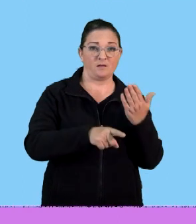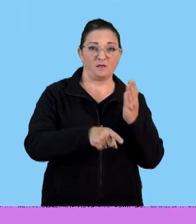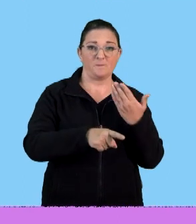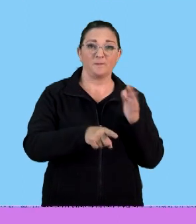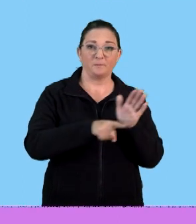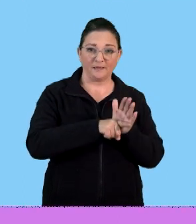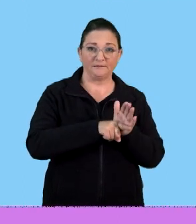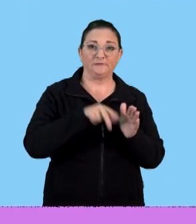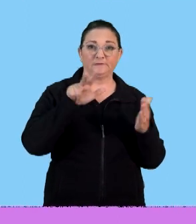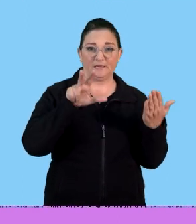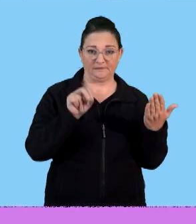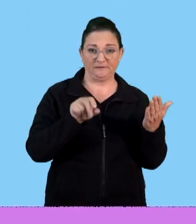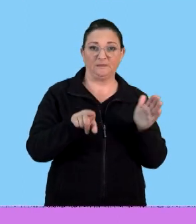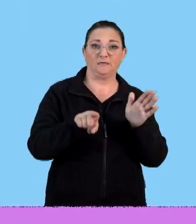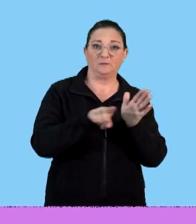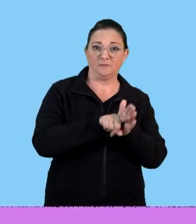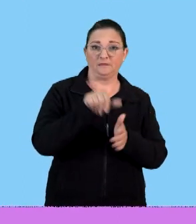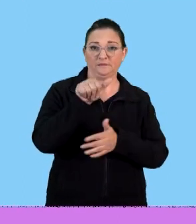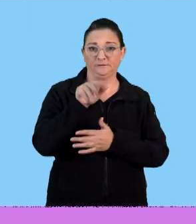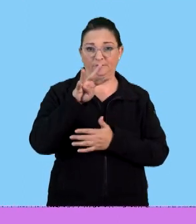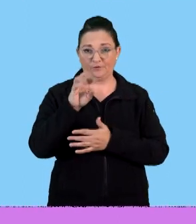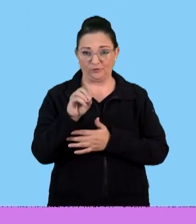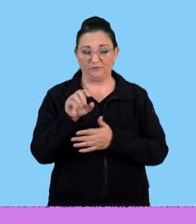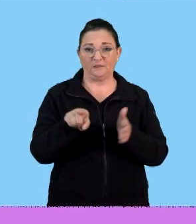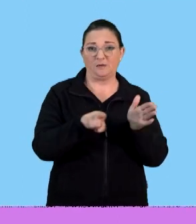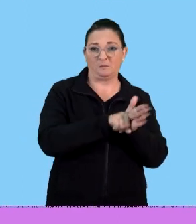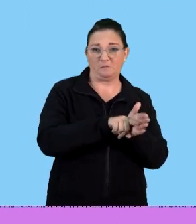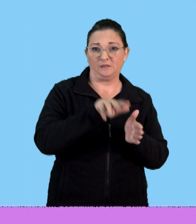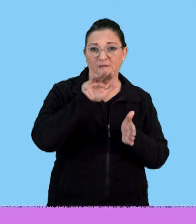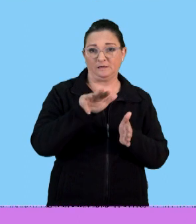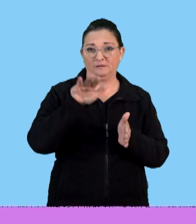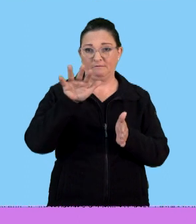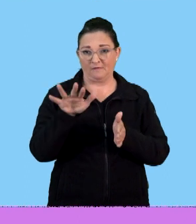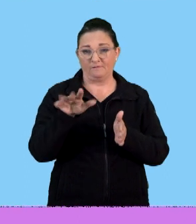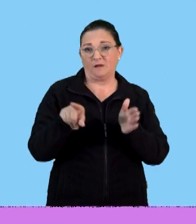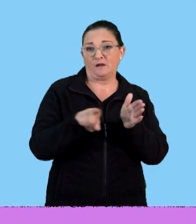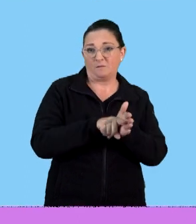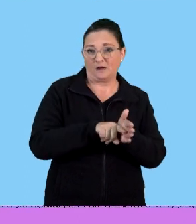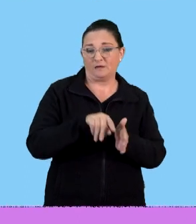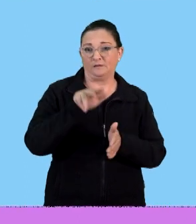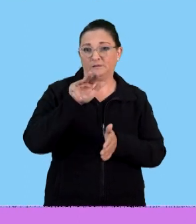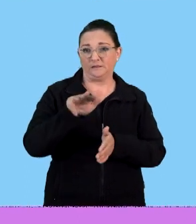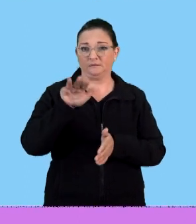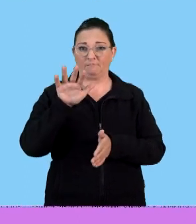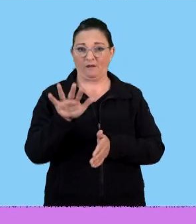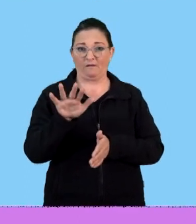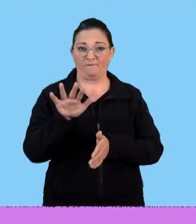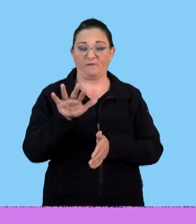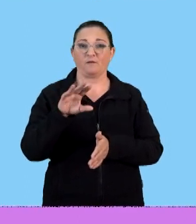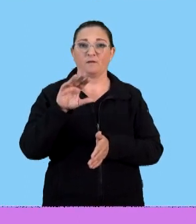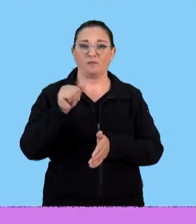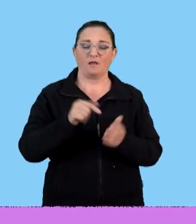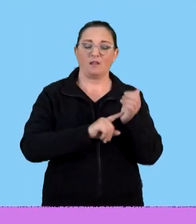2,485 minus 80, minus 640, minus your 95, minus